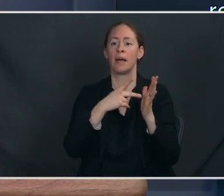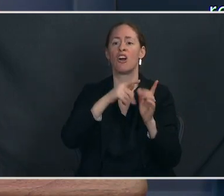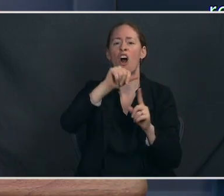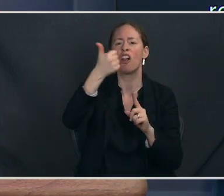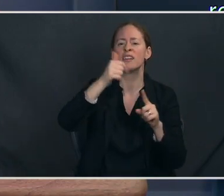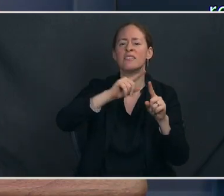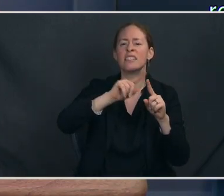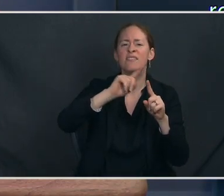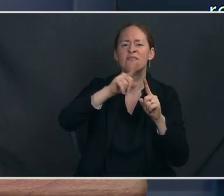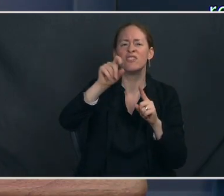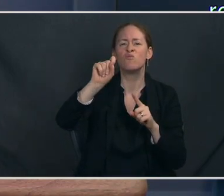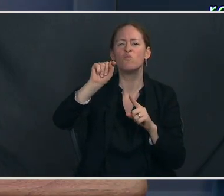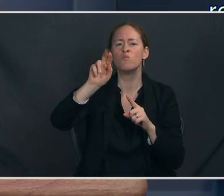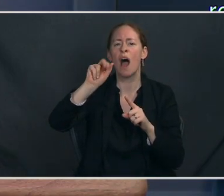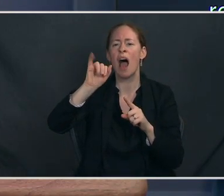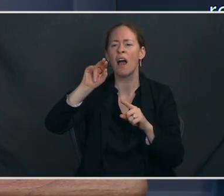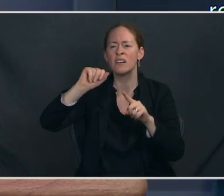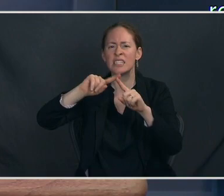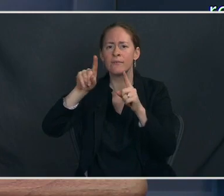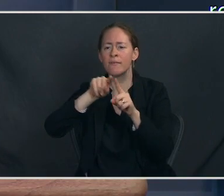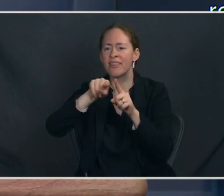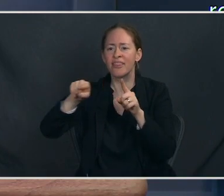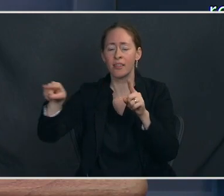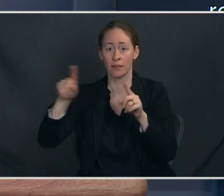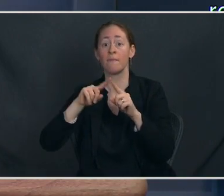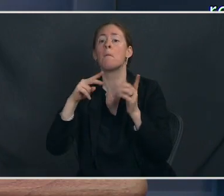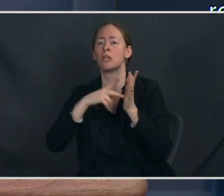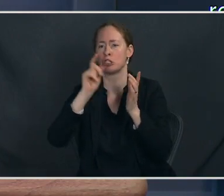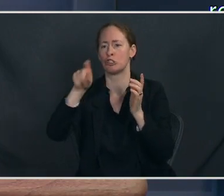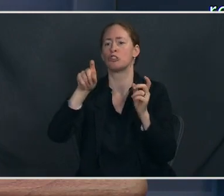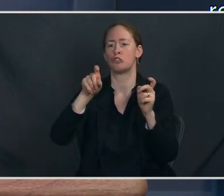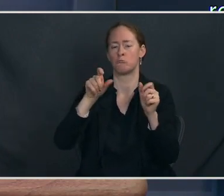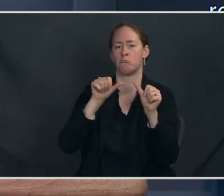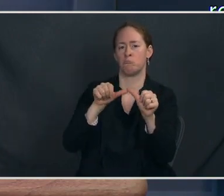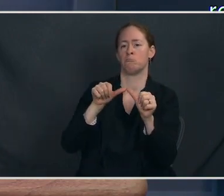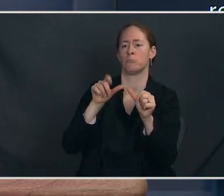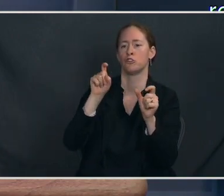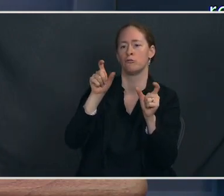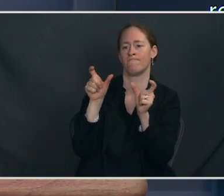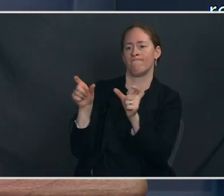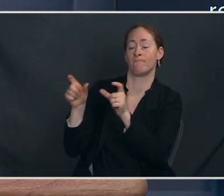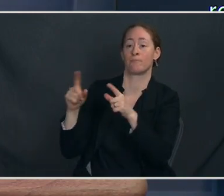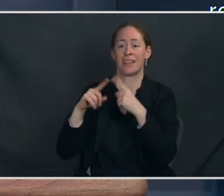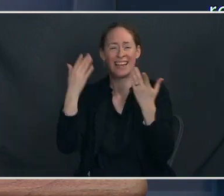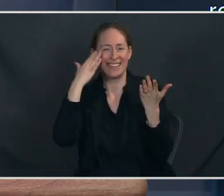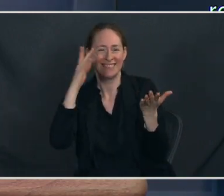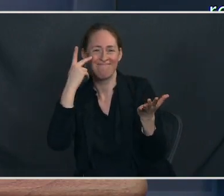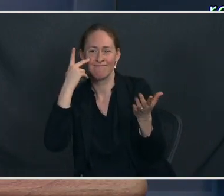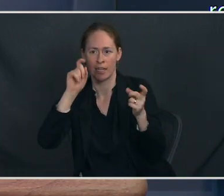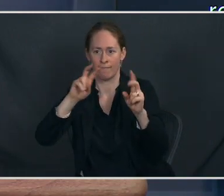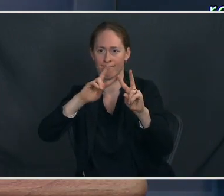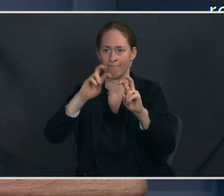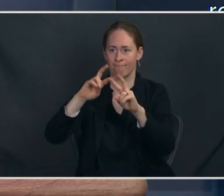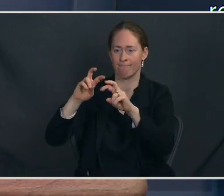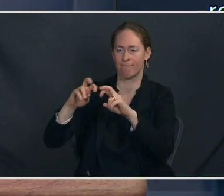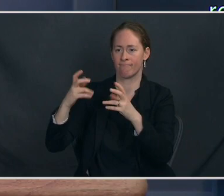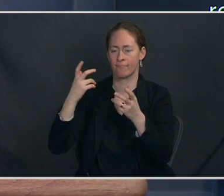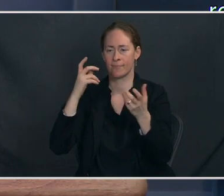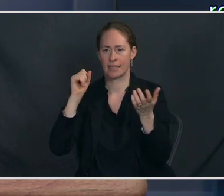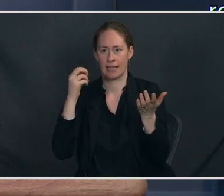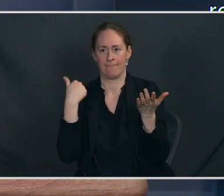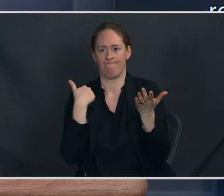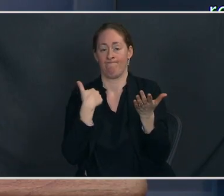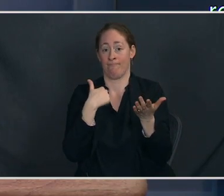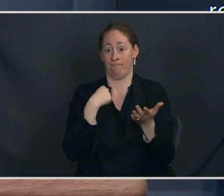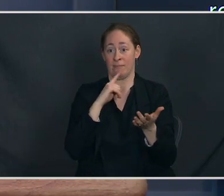will be moving forward. This is something that they will continue to look at through a medical and health lens. So I don't think I'm going to have a new update or assessment